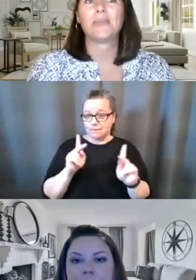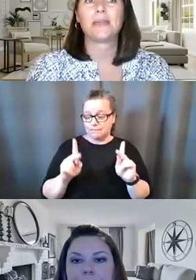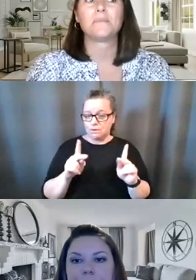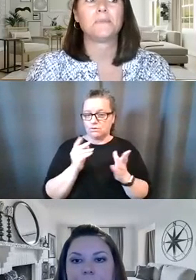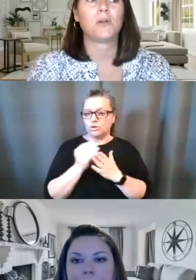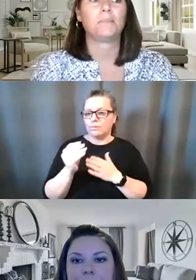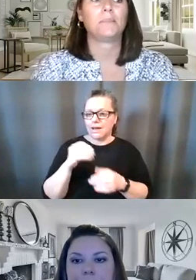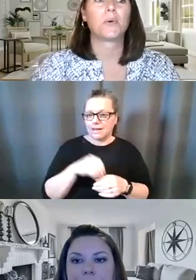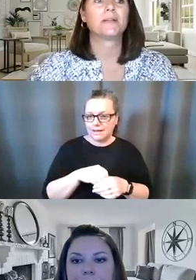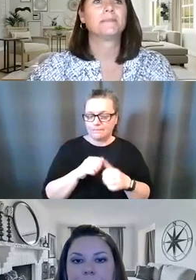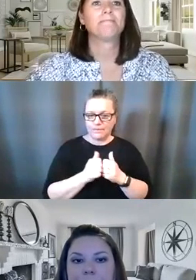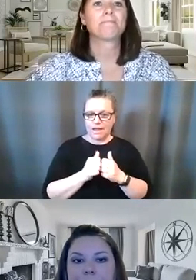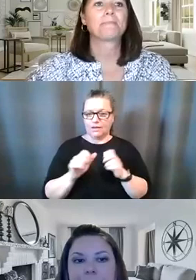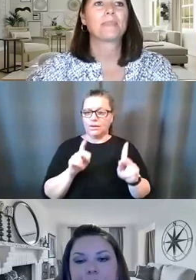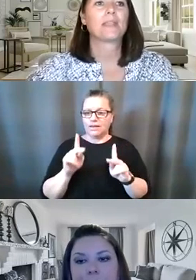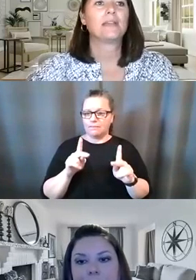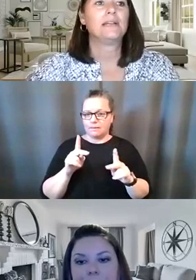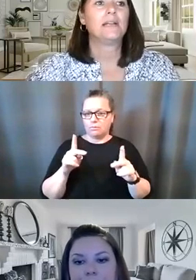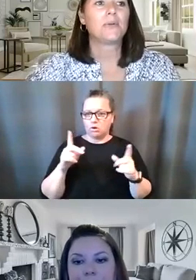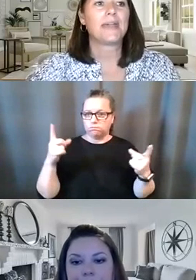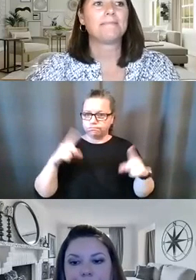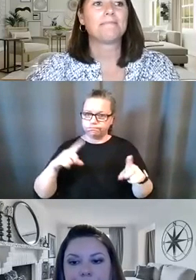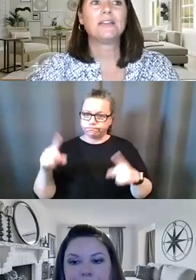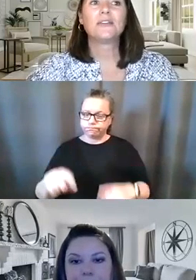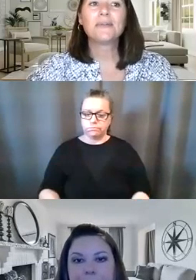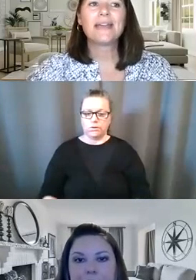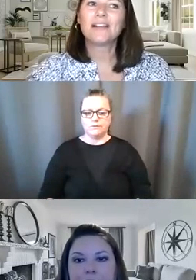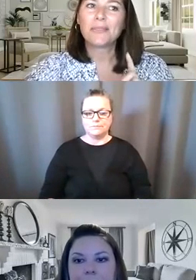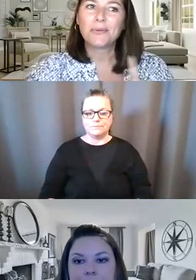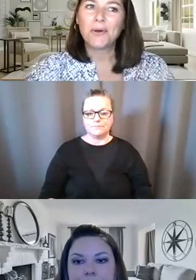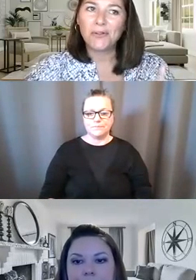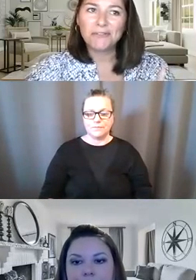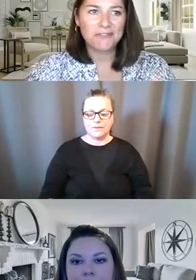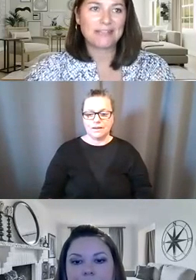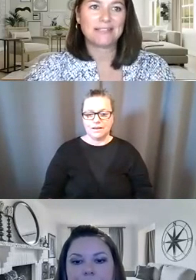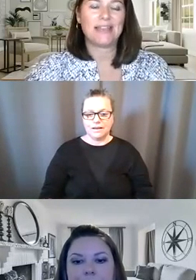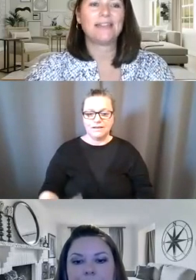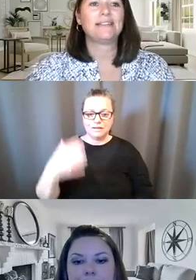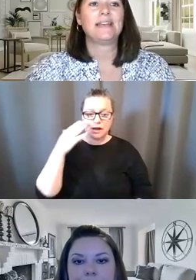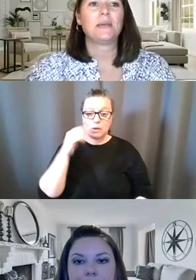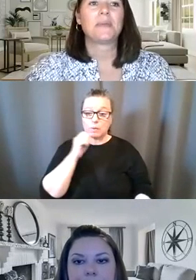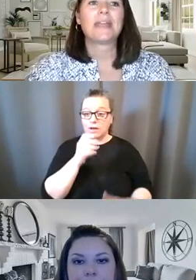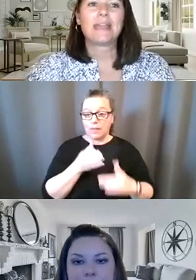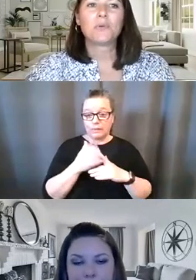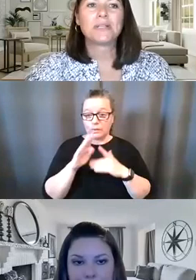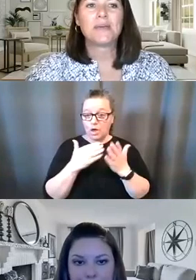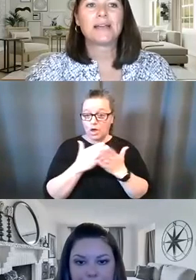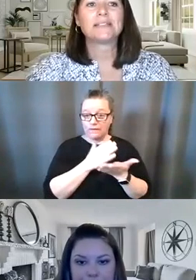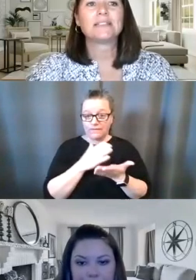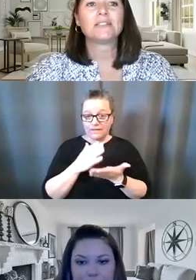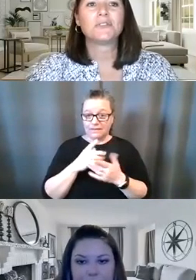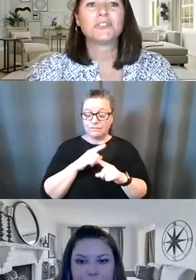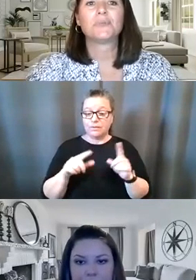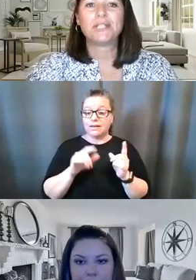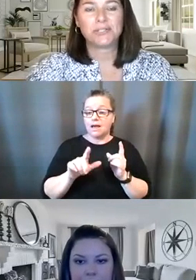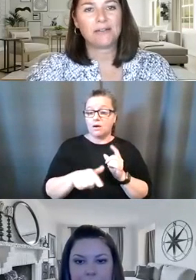can we get people on board? Okay, I know that we haven't gotten through all of the phases yet, But I am going to pass this